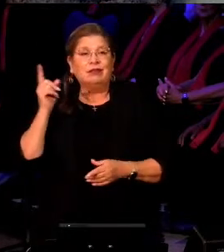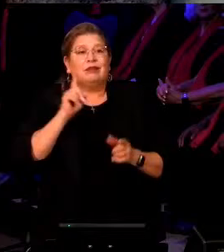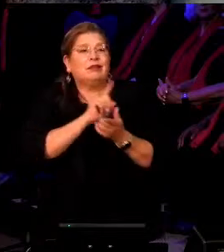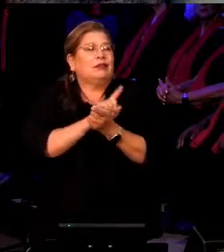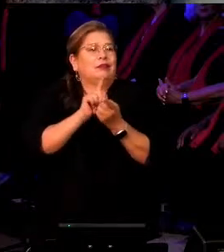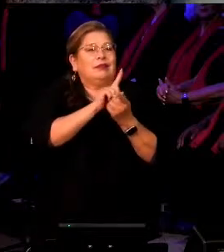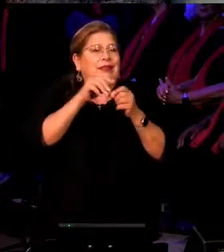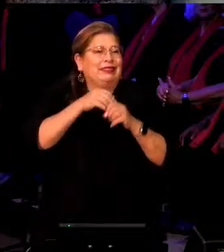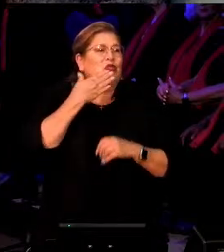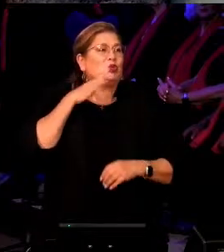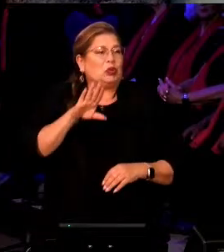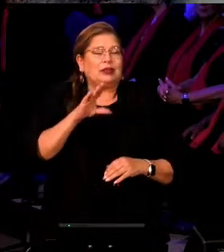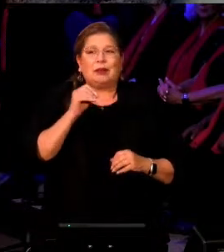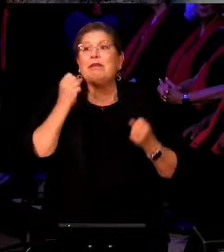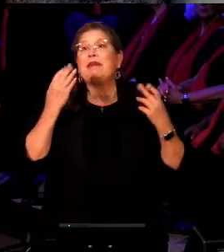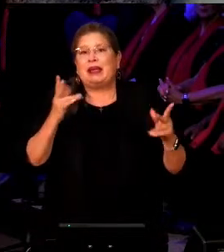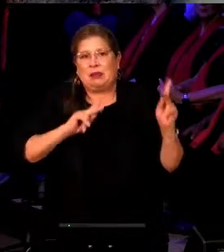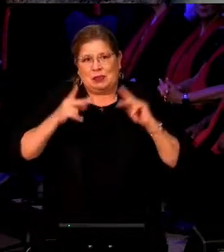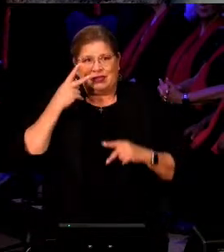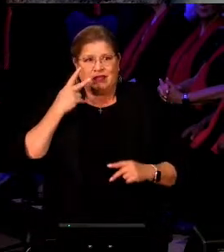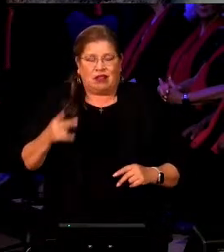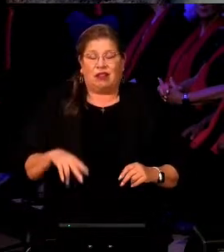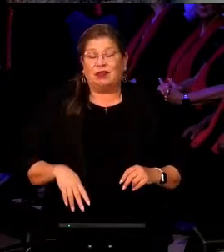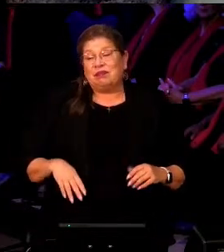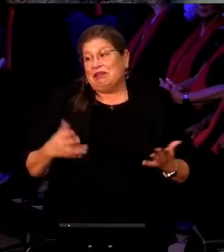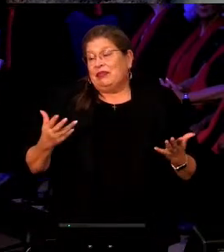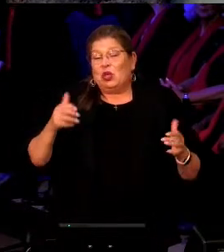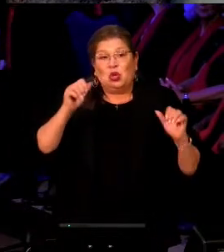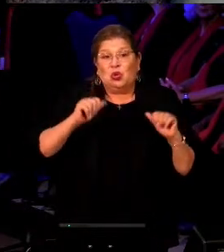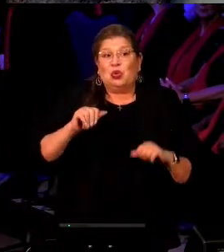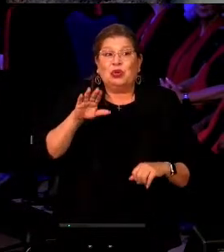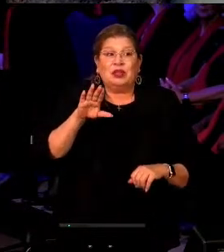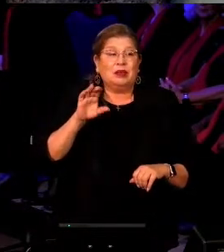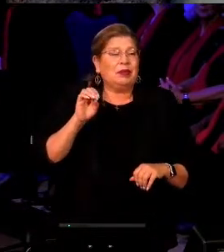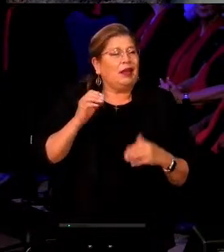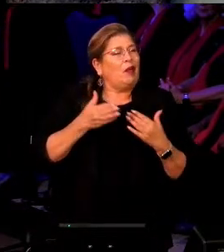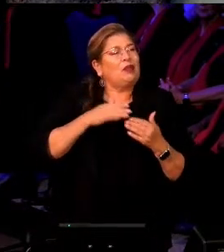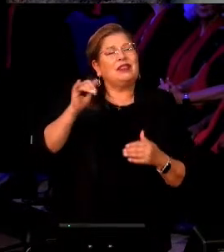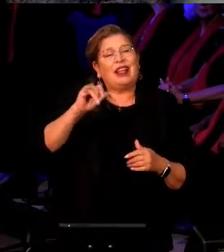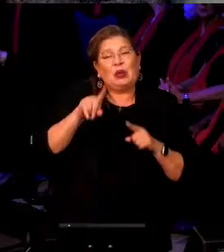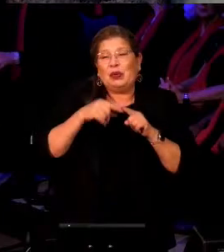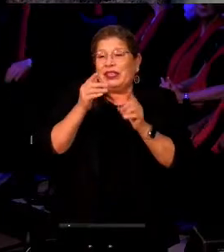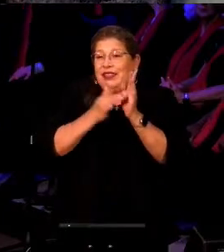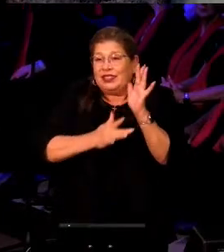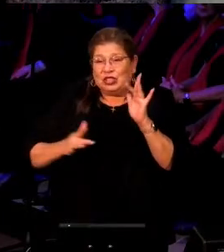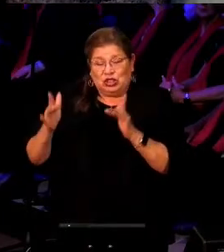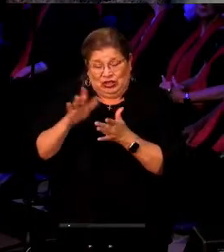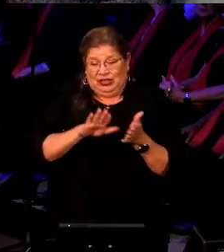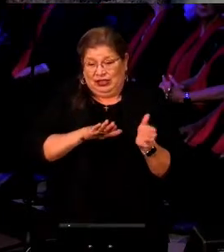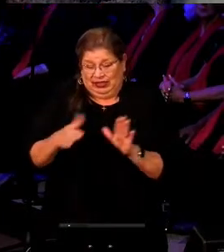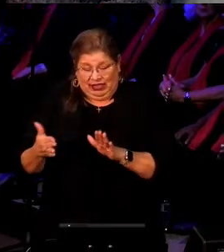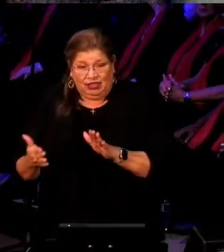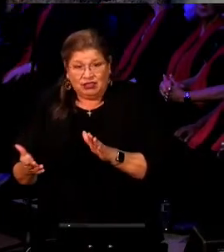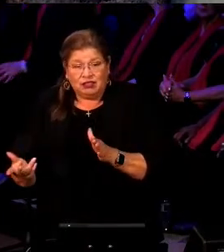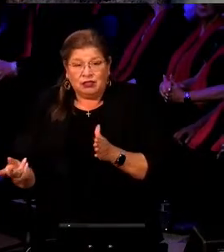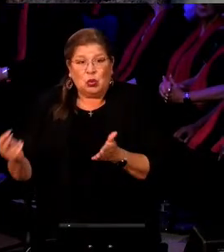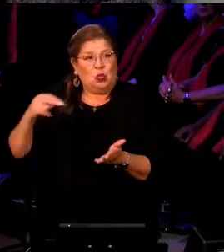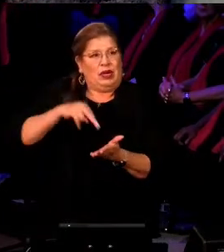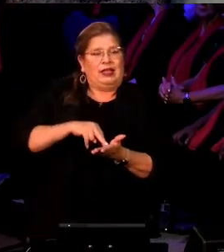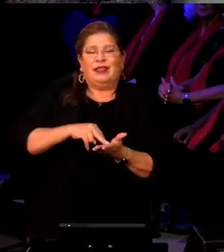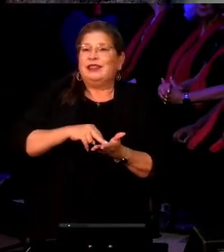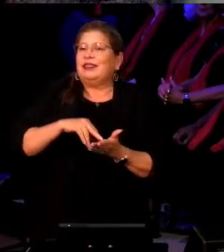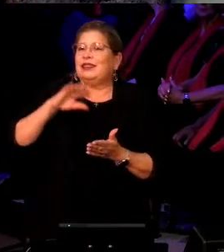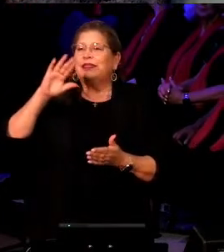many. It could be that it's almost like when Jesus is raised from the dead, there's a